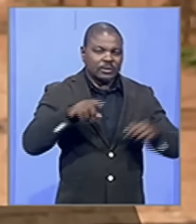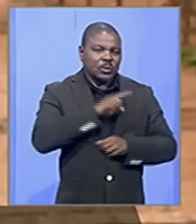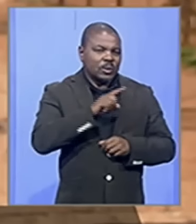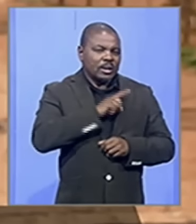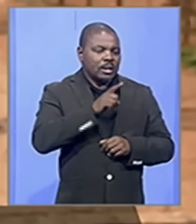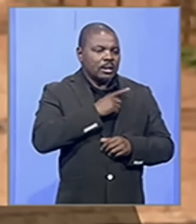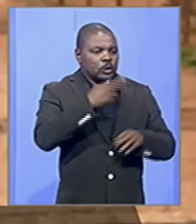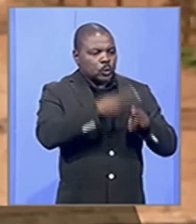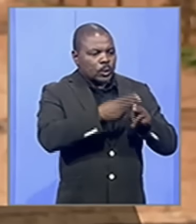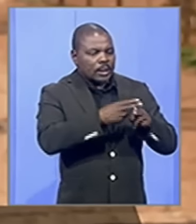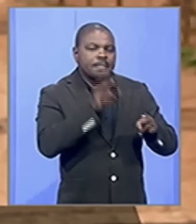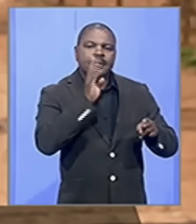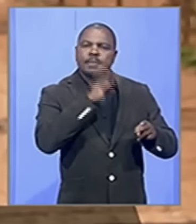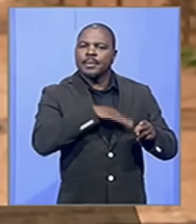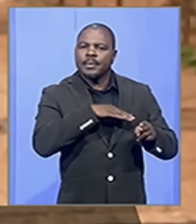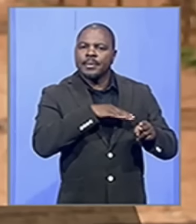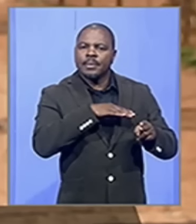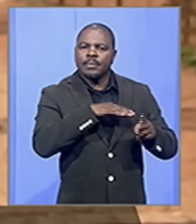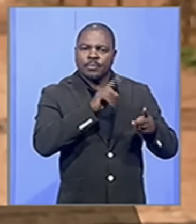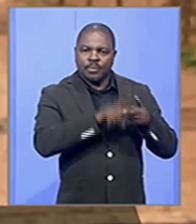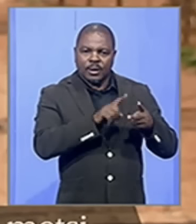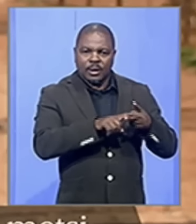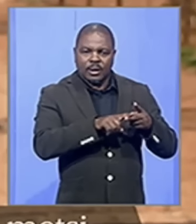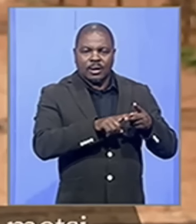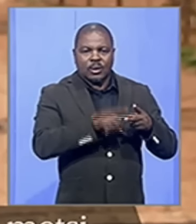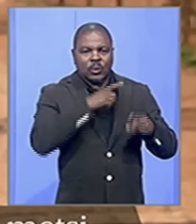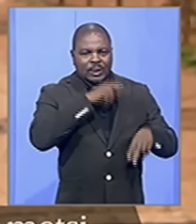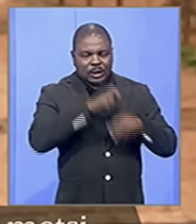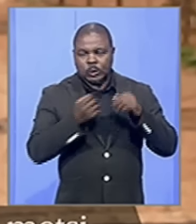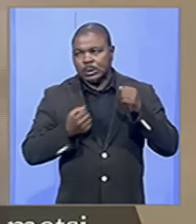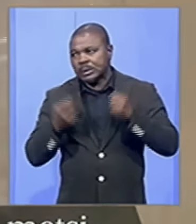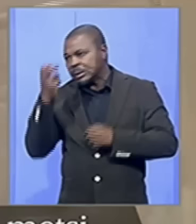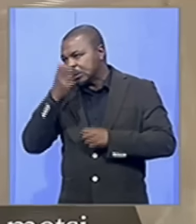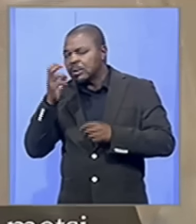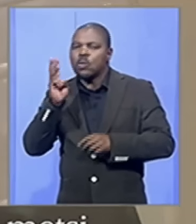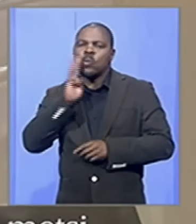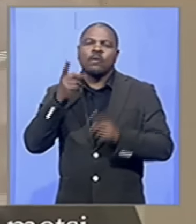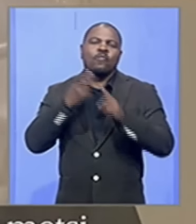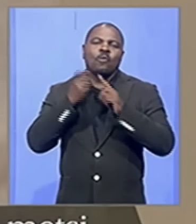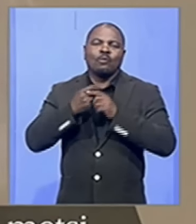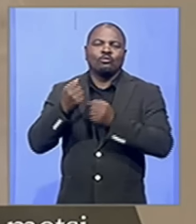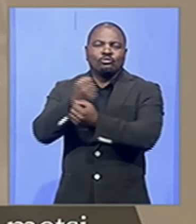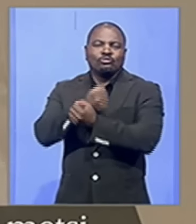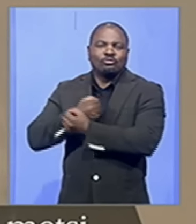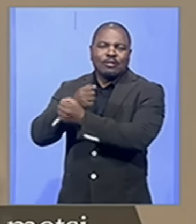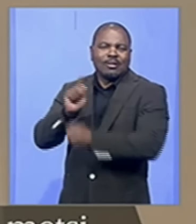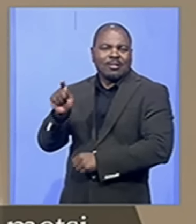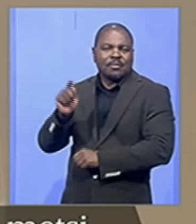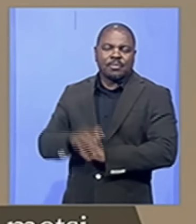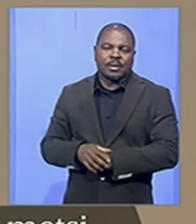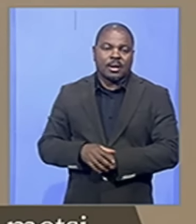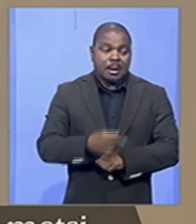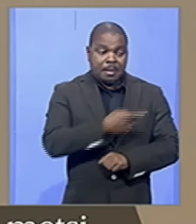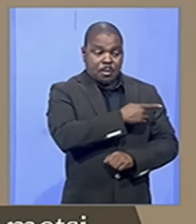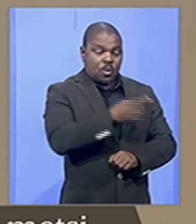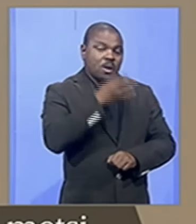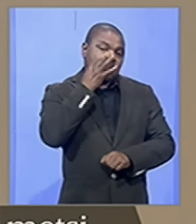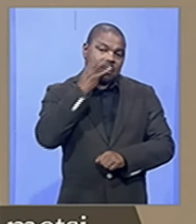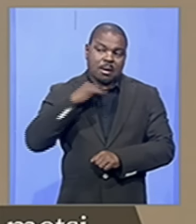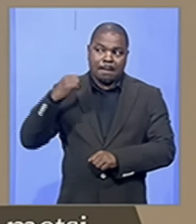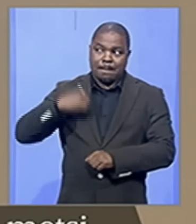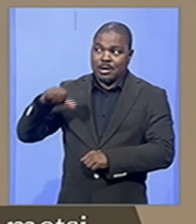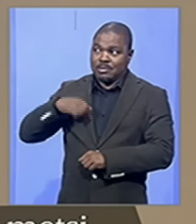toilets. We must run, we must go and fetch the water from the truck. Gape ba re metsi a ba re bolelwang ke